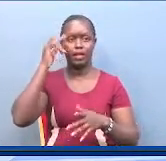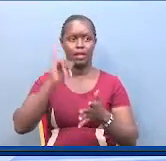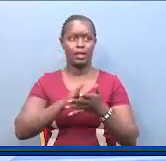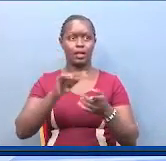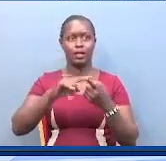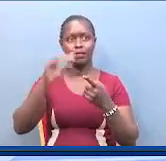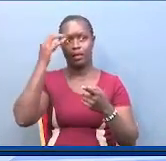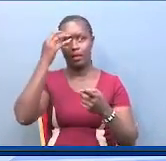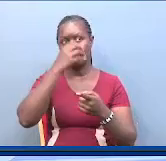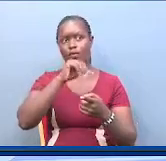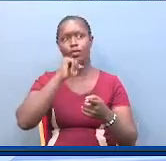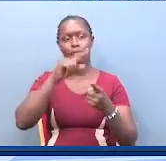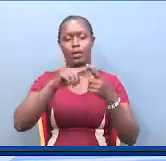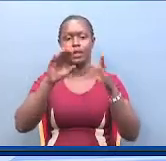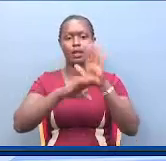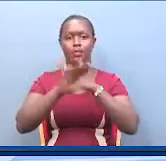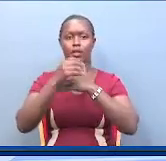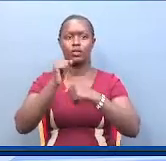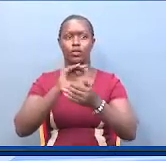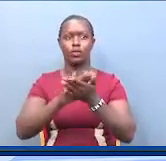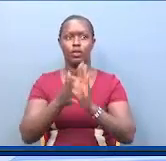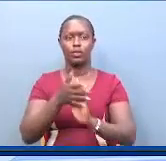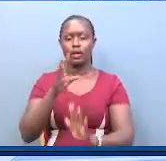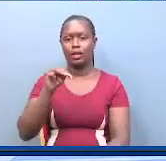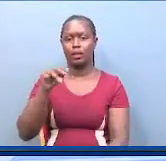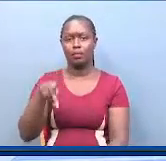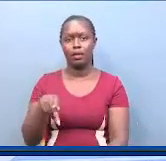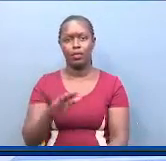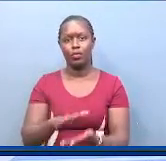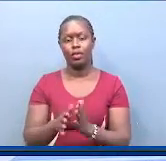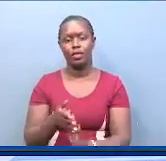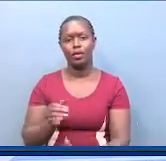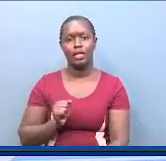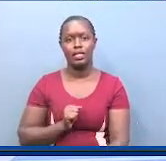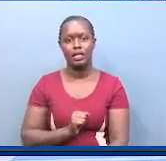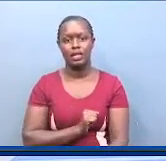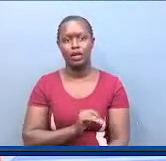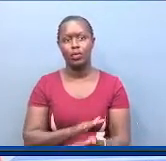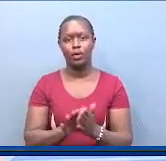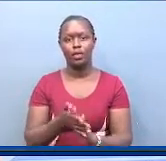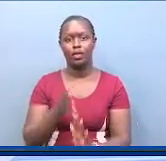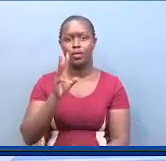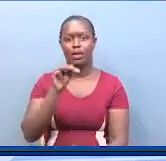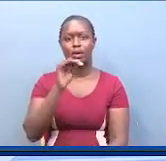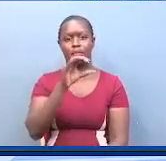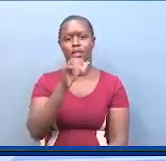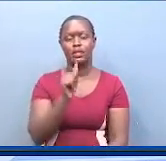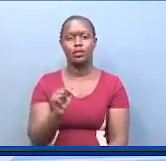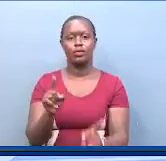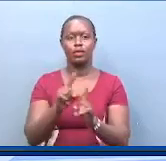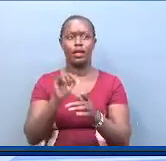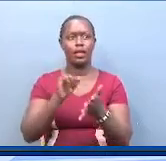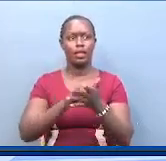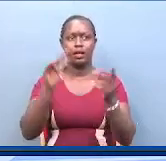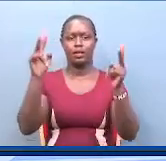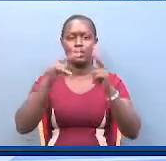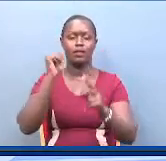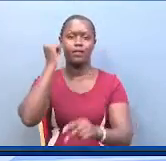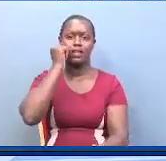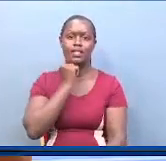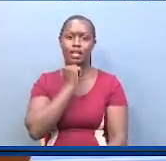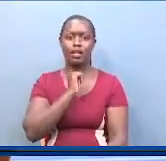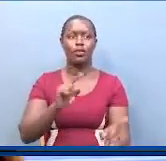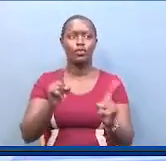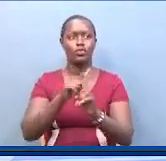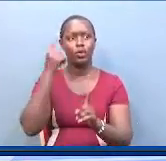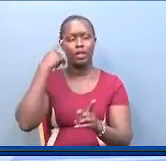should not be a deputy president without an MP. Without a senator, without an MCA, it is so sad. So I